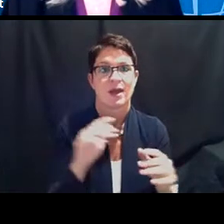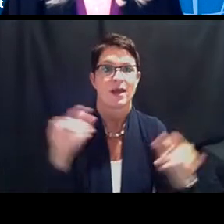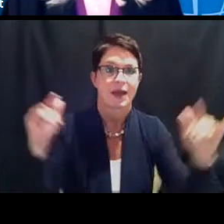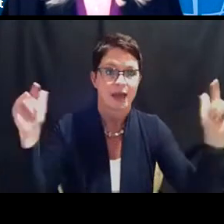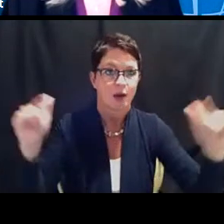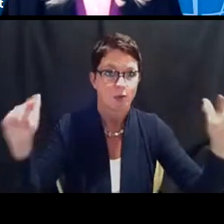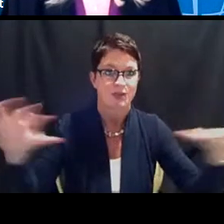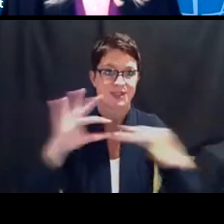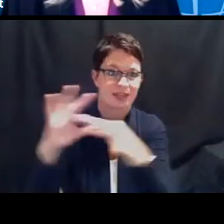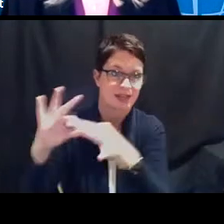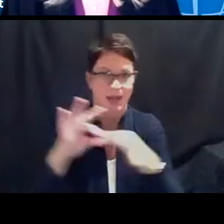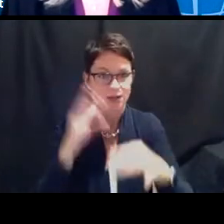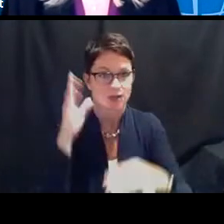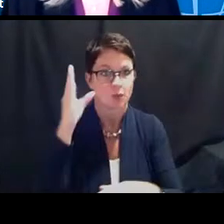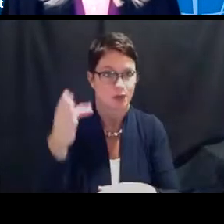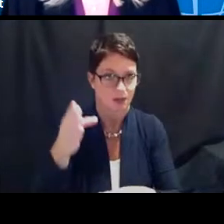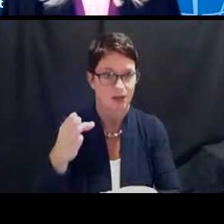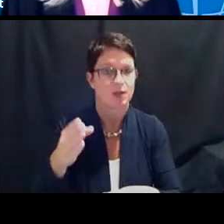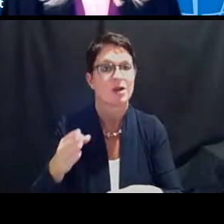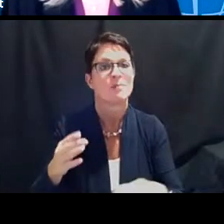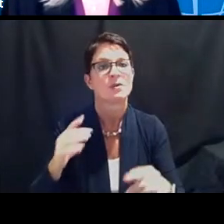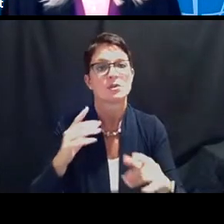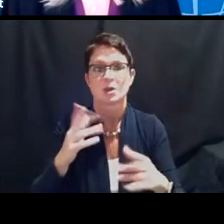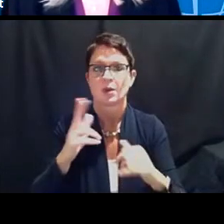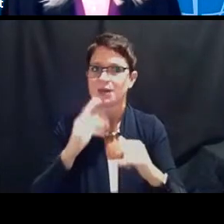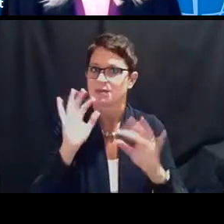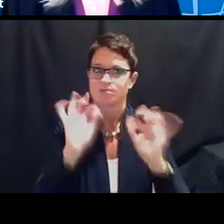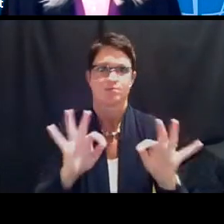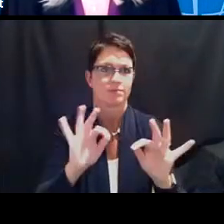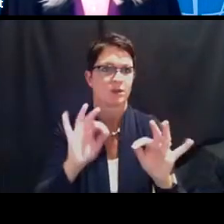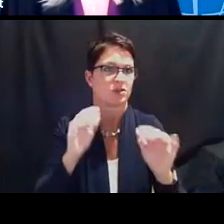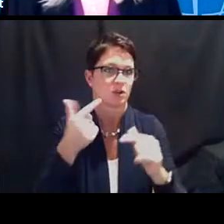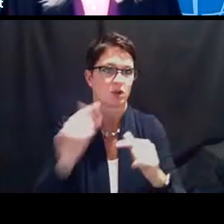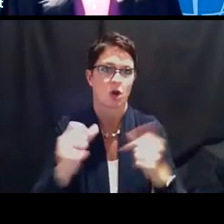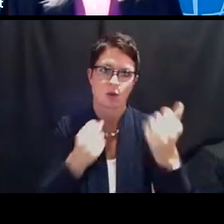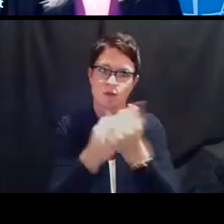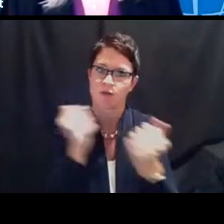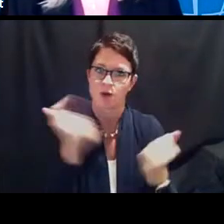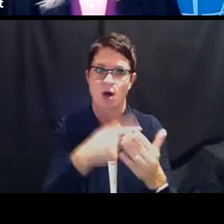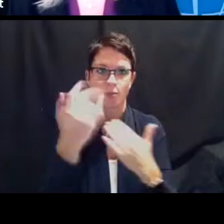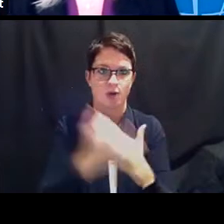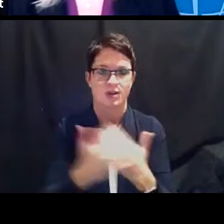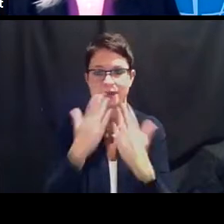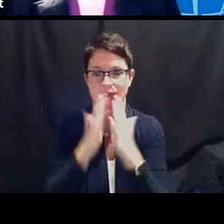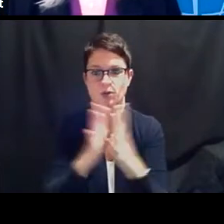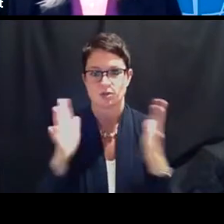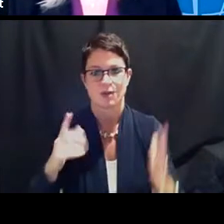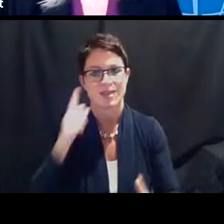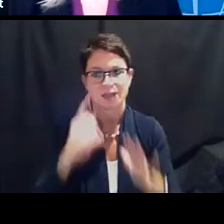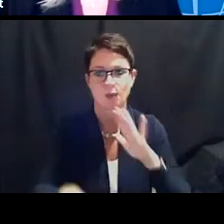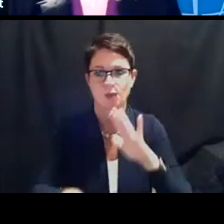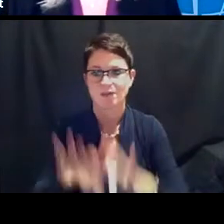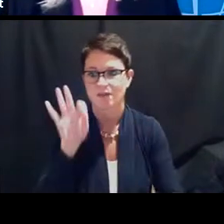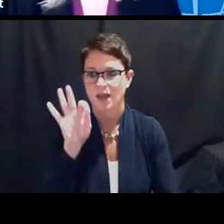this rail system in the future. So it's a go for all projects. Thank you. Thank you very much. I think we found